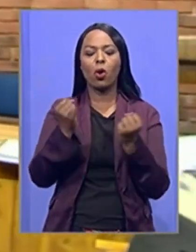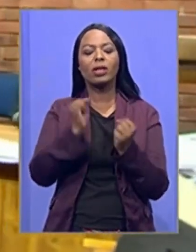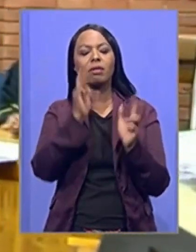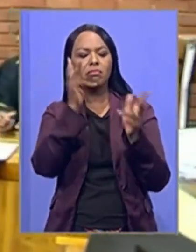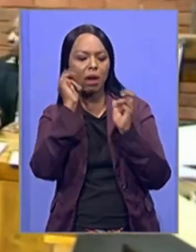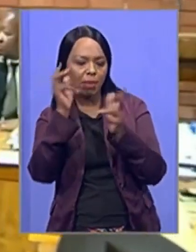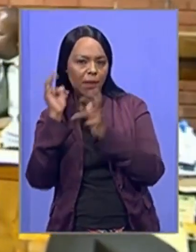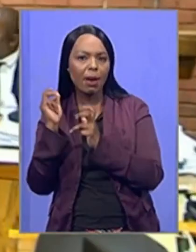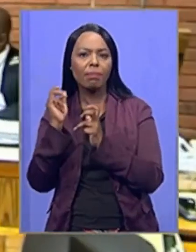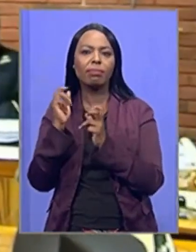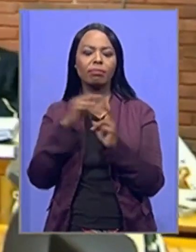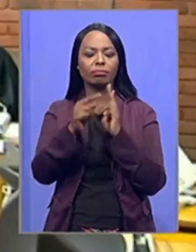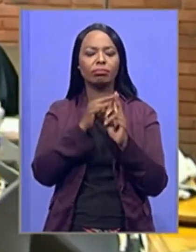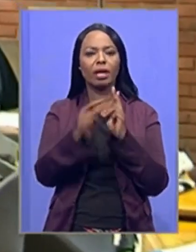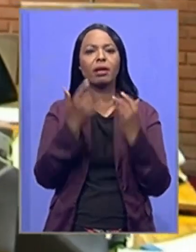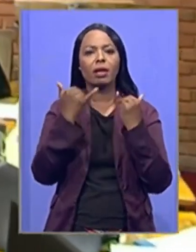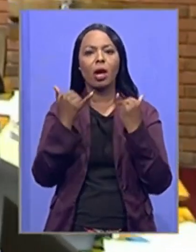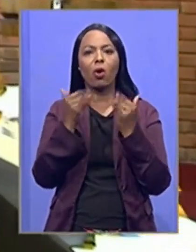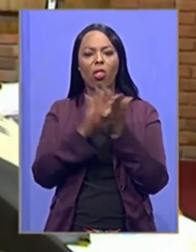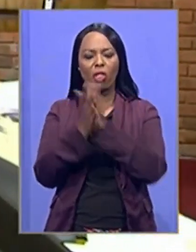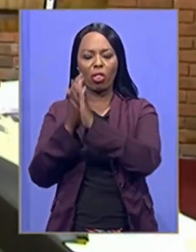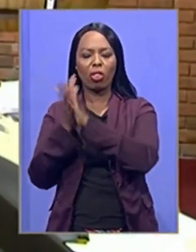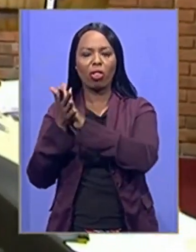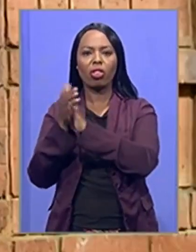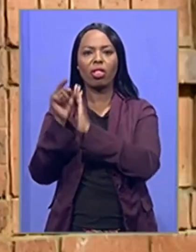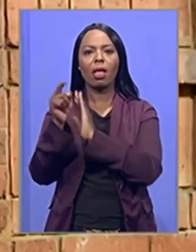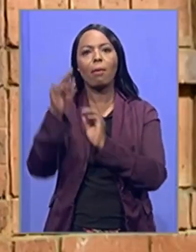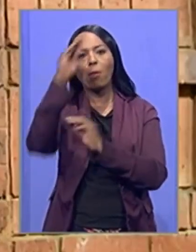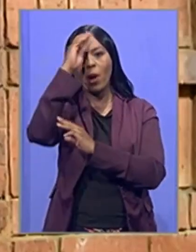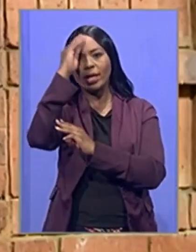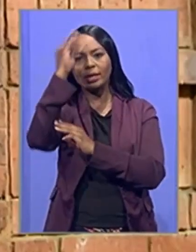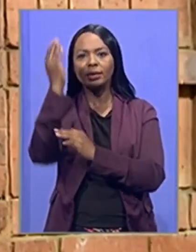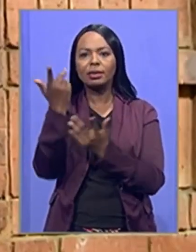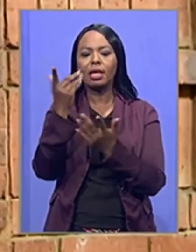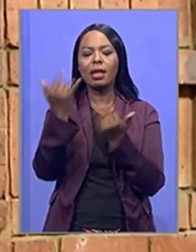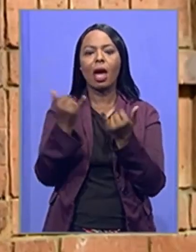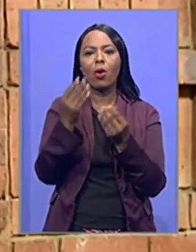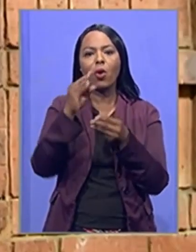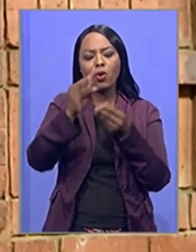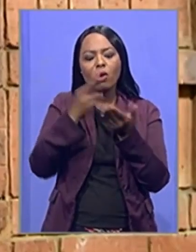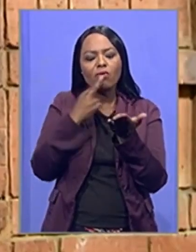bosupi jo bo kayang bosenyi bo sentswe pele ga mapodisi a ka bo fitlhelela.